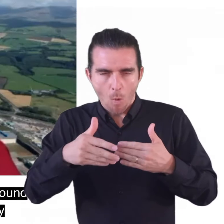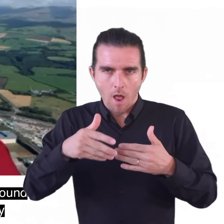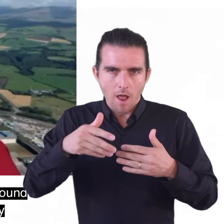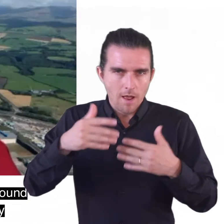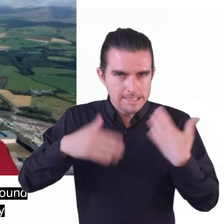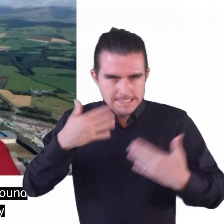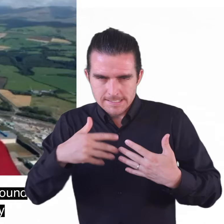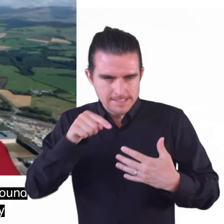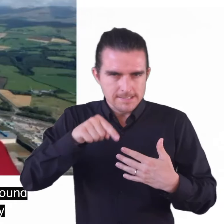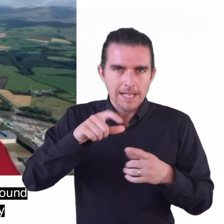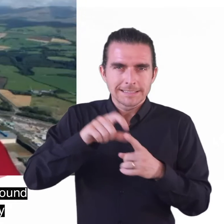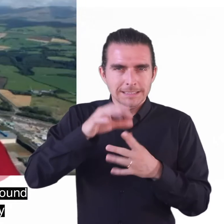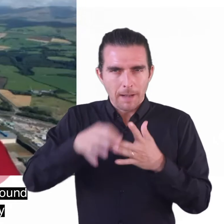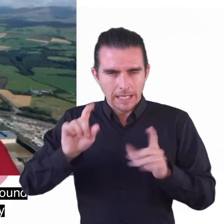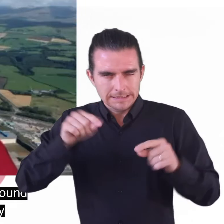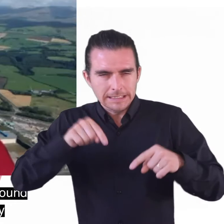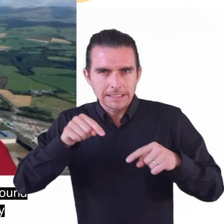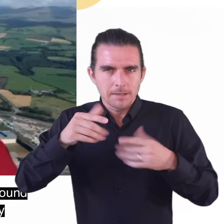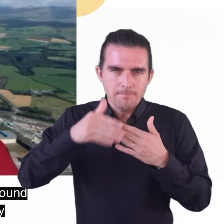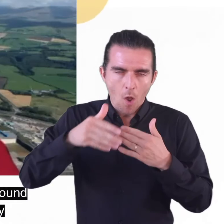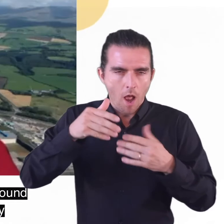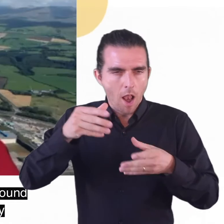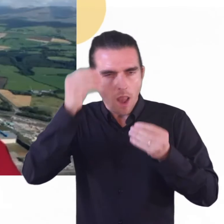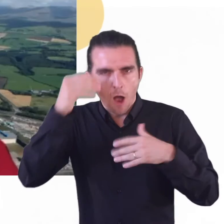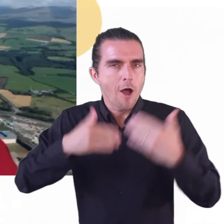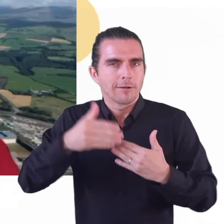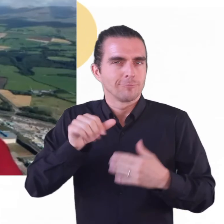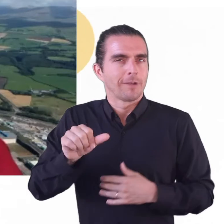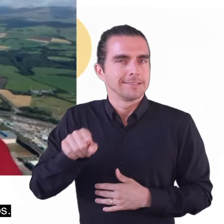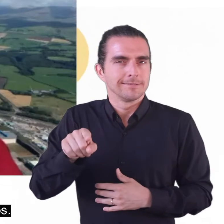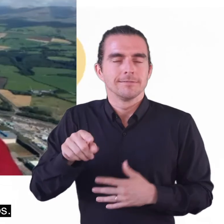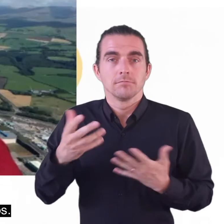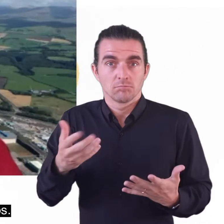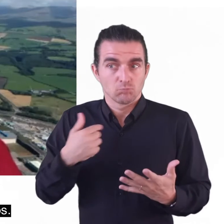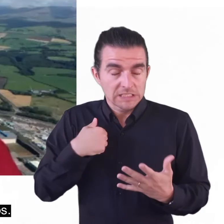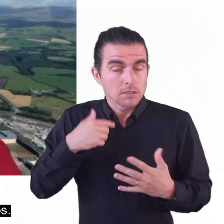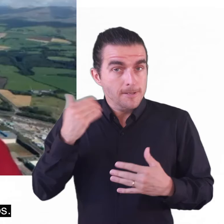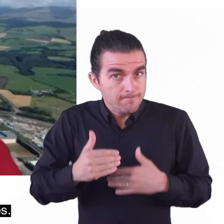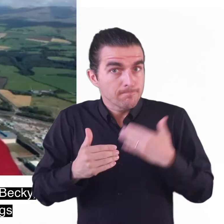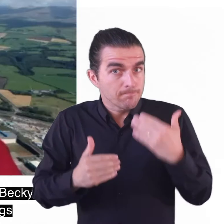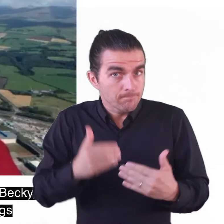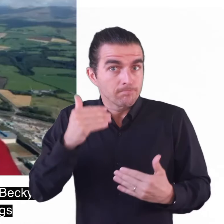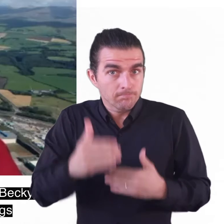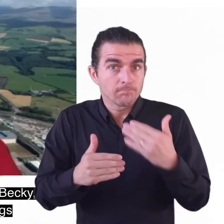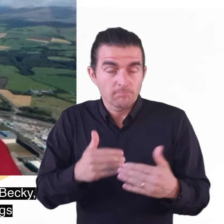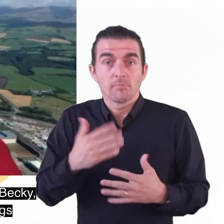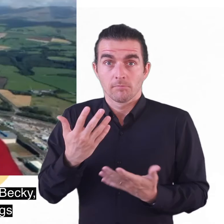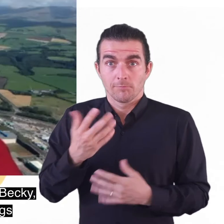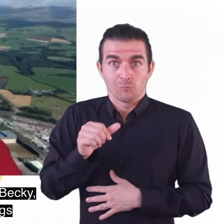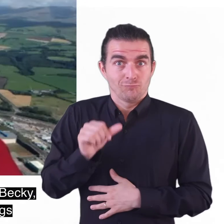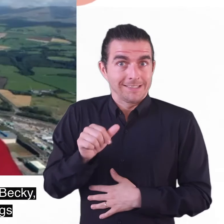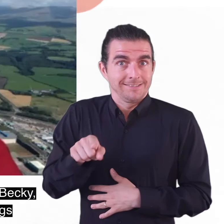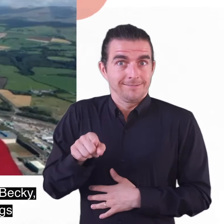journey to go on um around disability specifically um but we're we're taking steps and like you